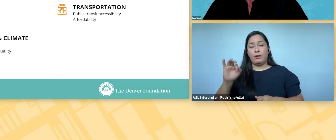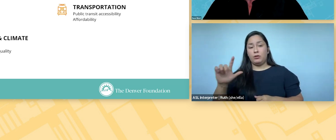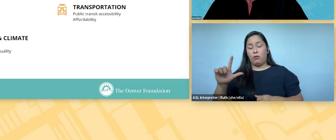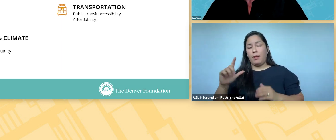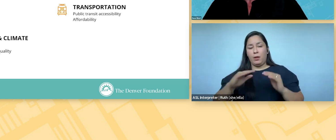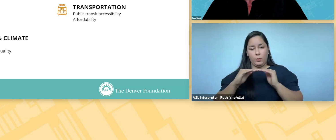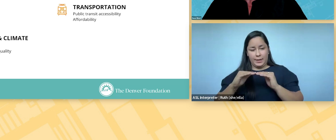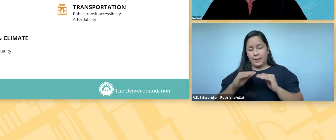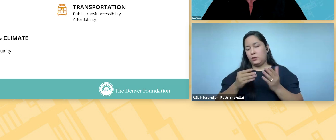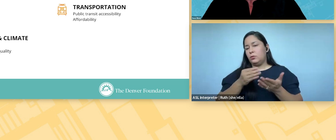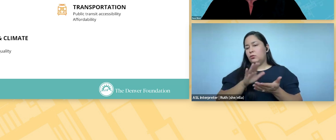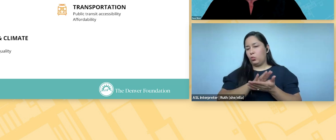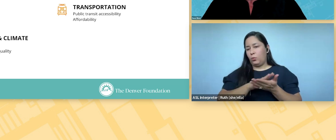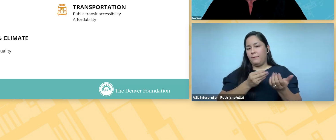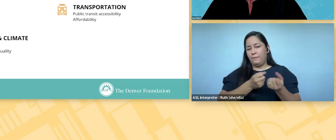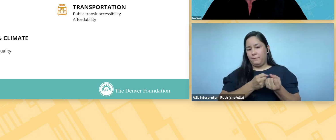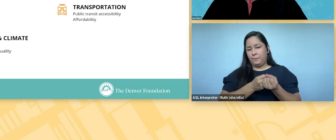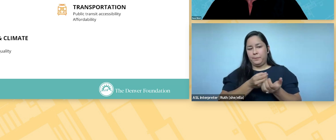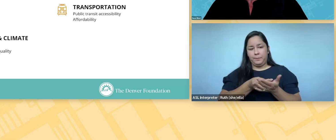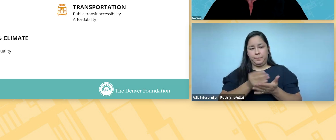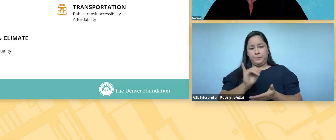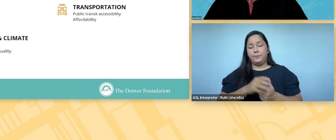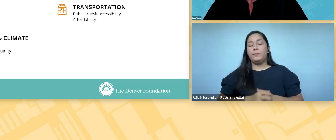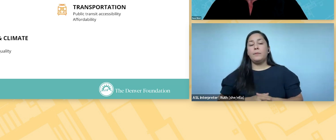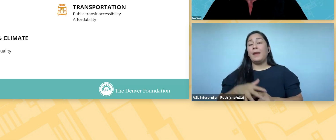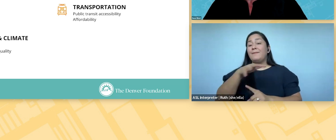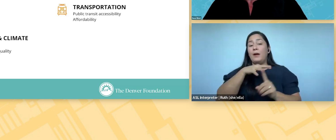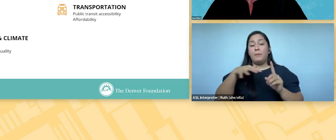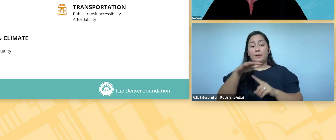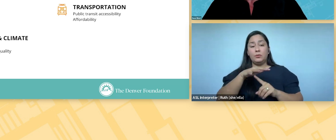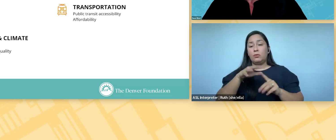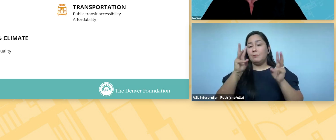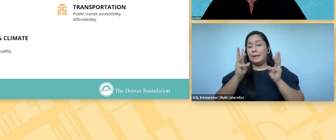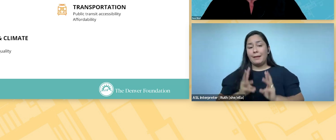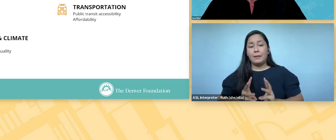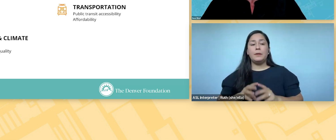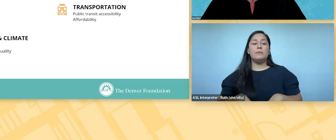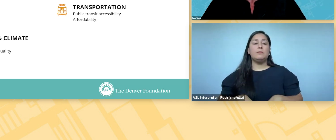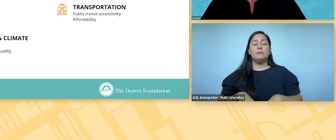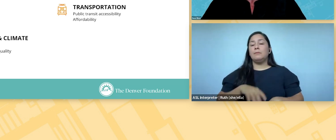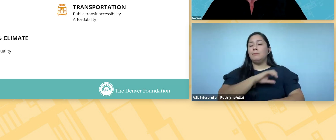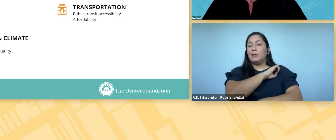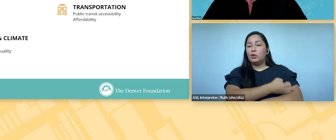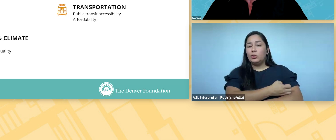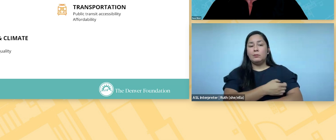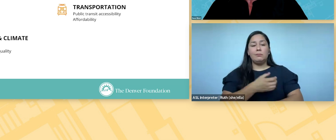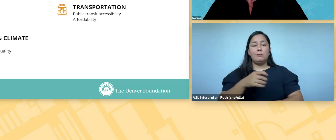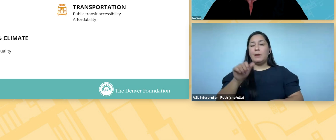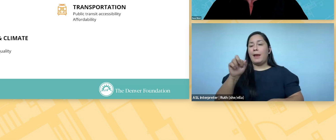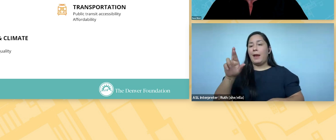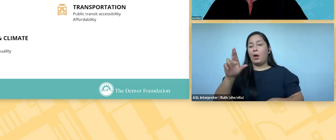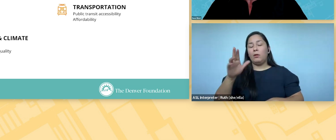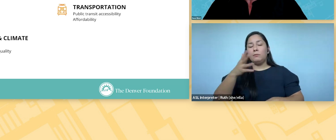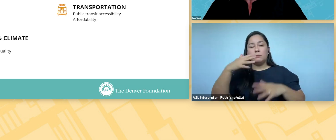environment and climate with a focus on energy efficiency, renewable energy, and air quality. Housing and homelessness with a focus